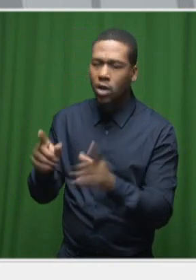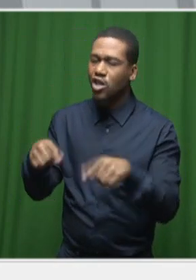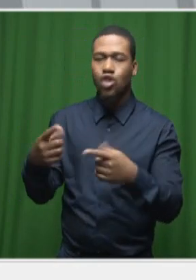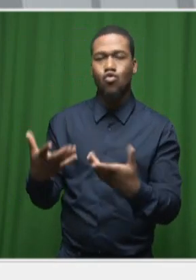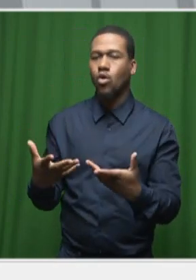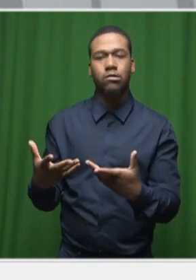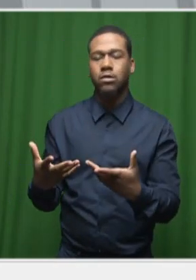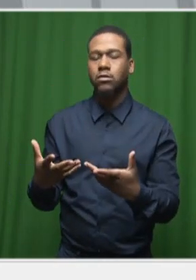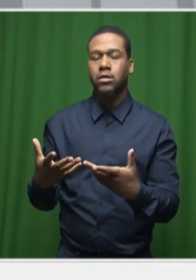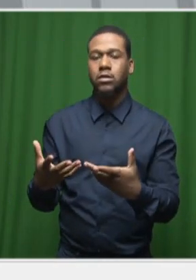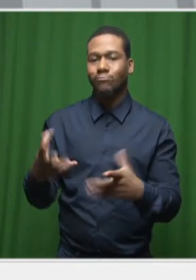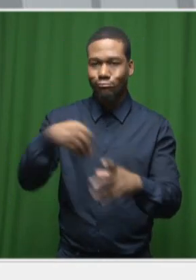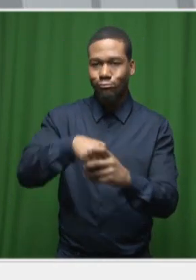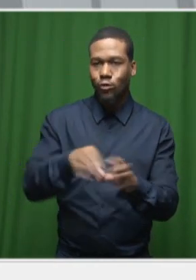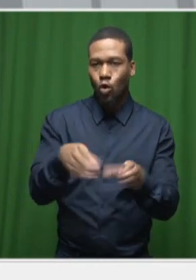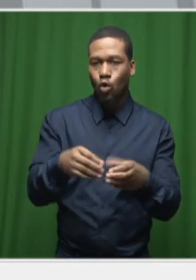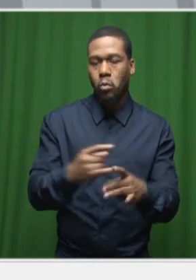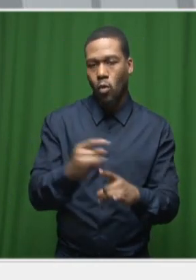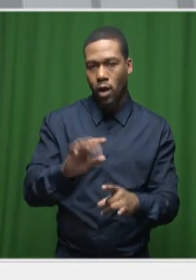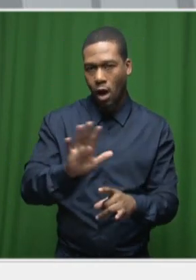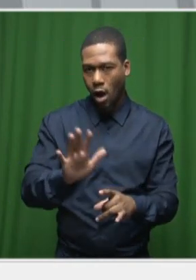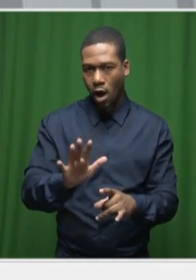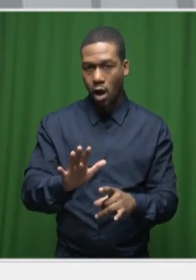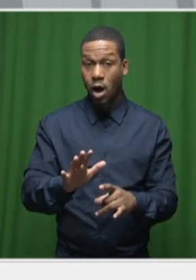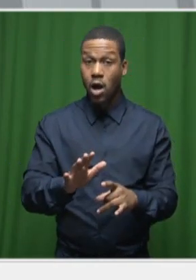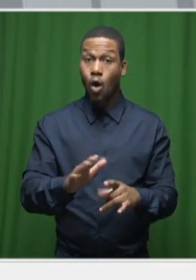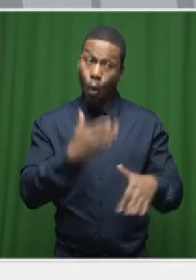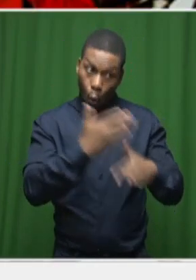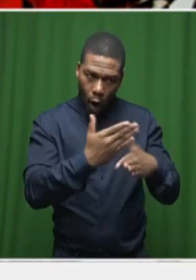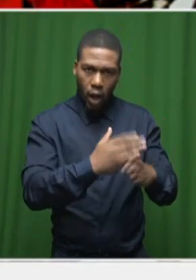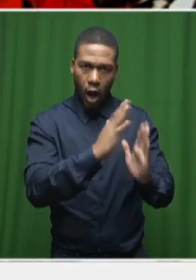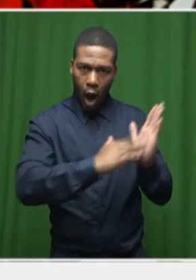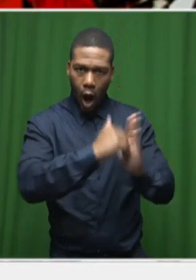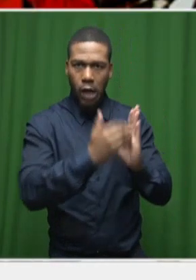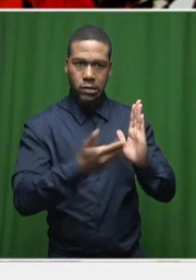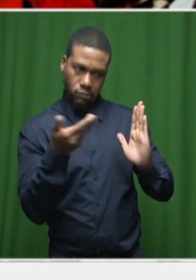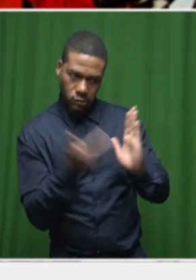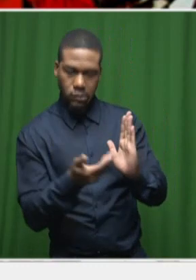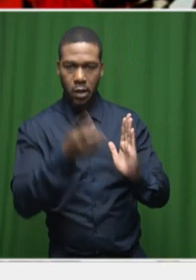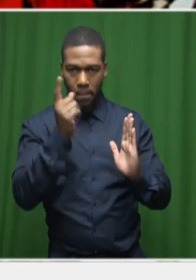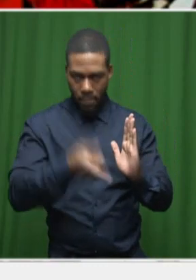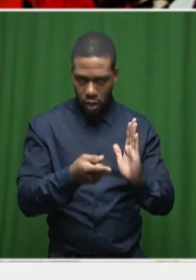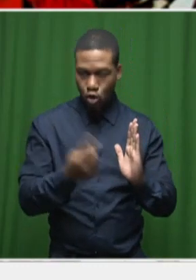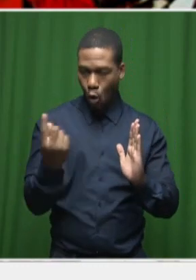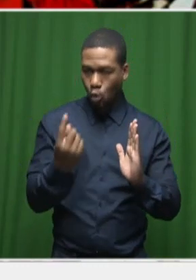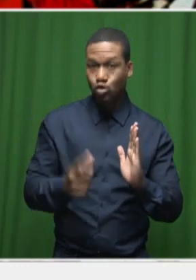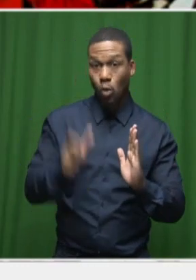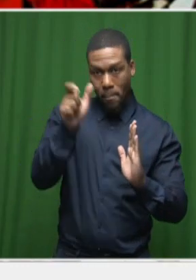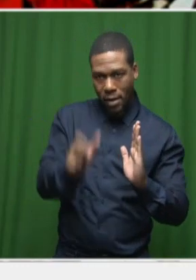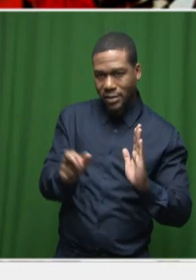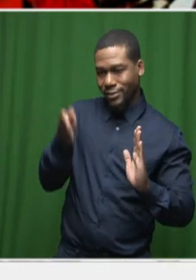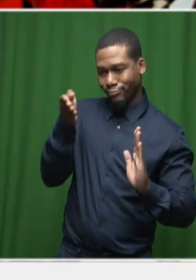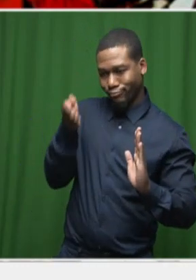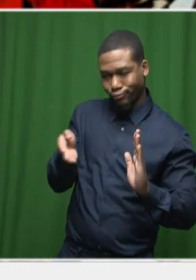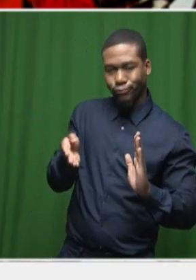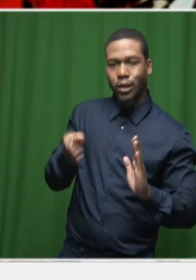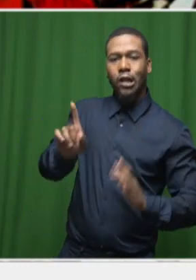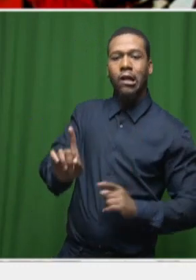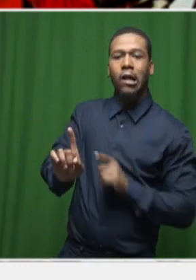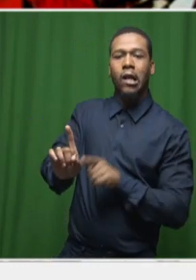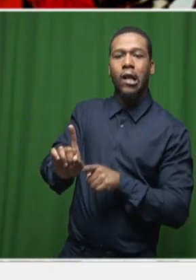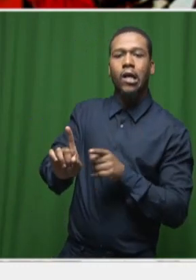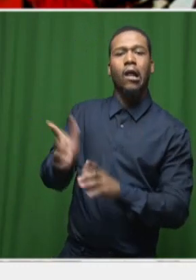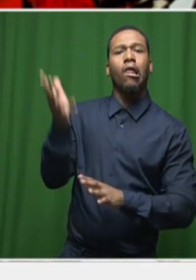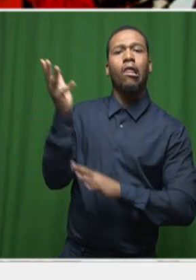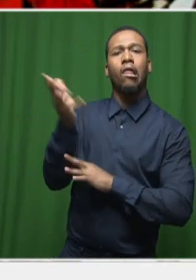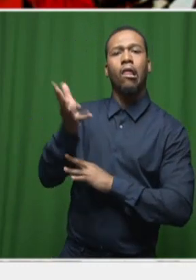Really? Yeah, because the artwork must be there, but you as a person must tell us why this artwork should stand out